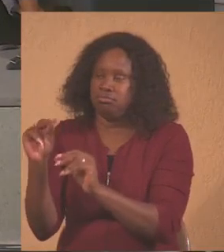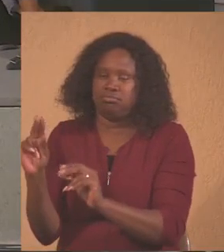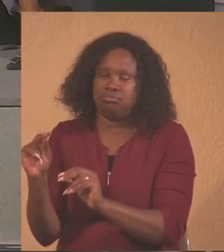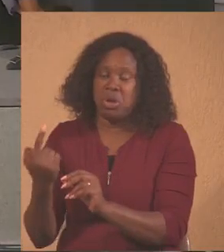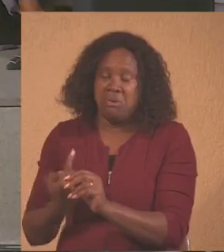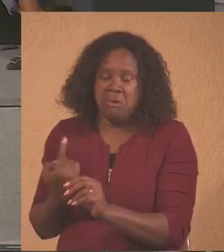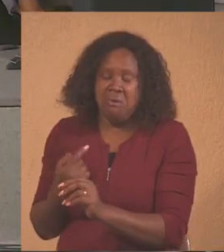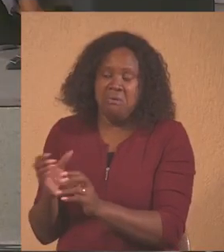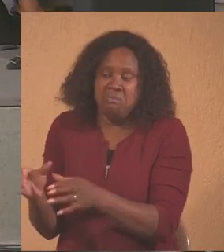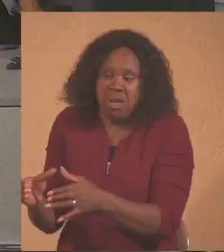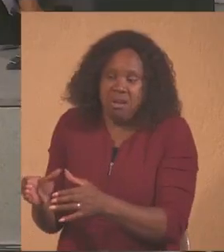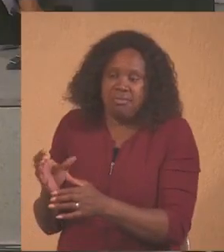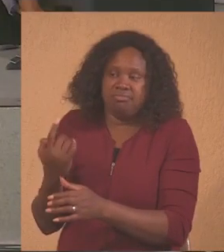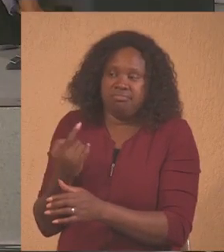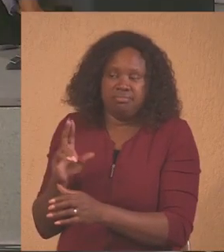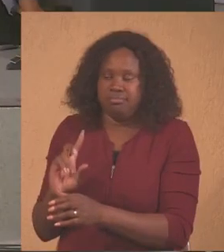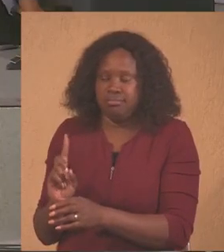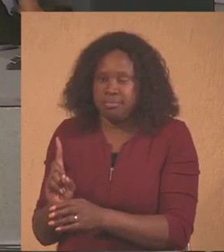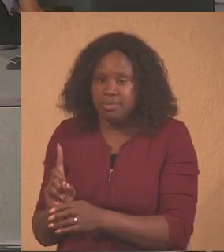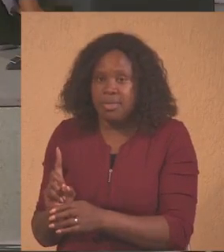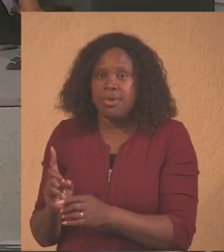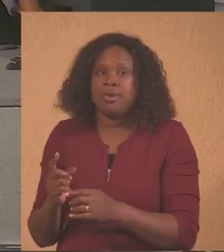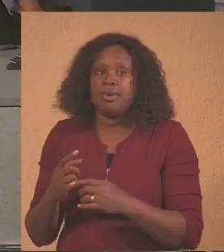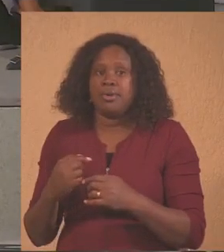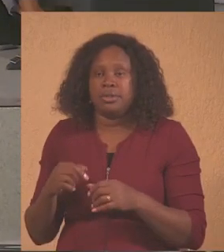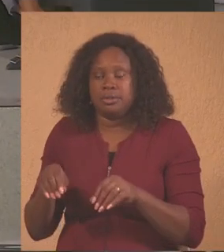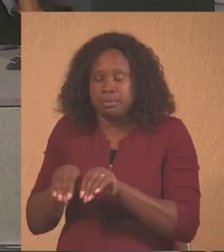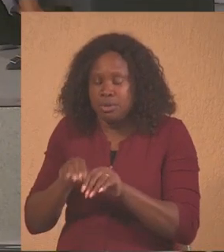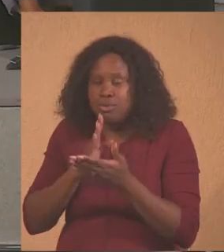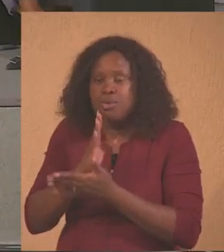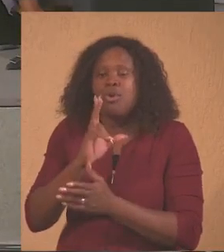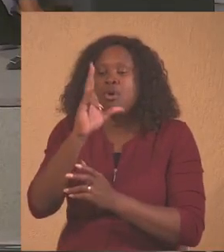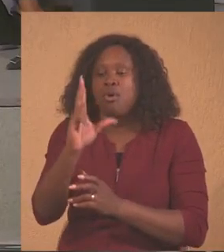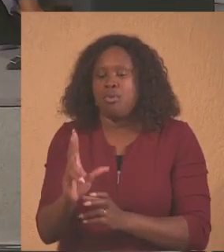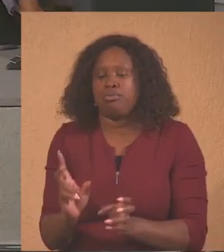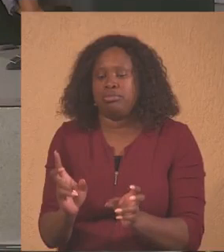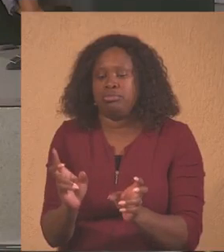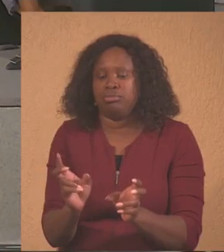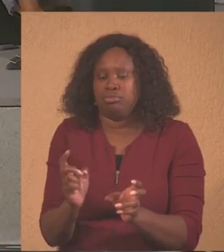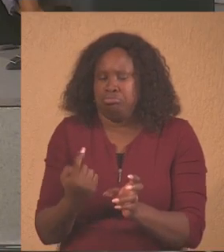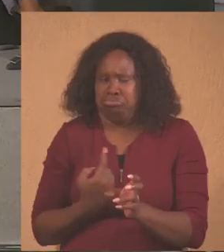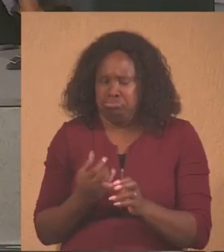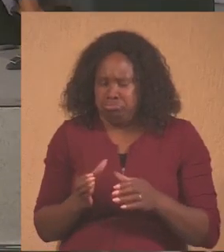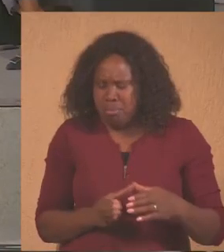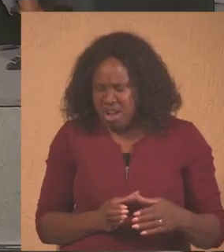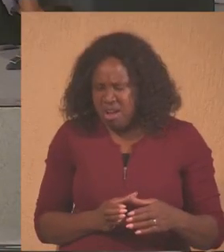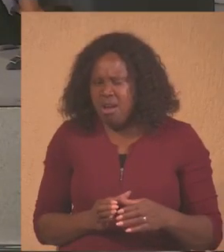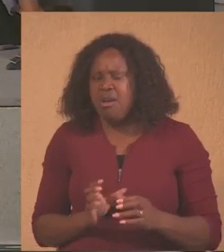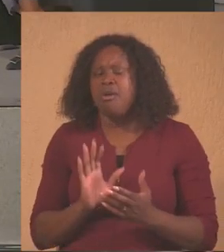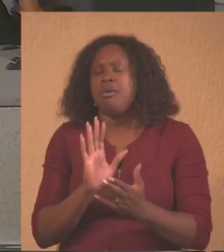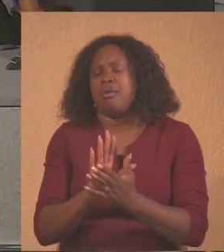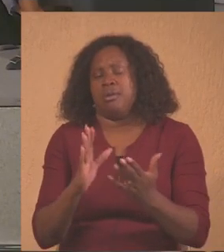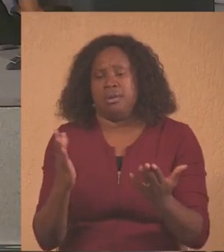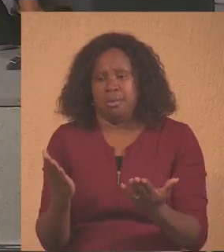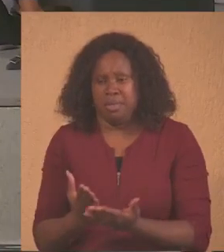Now, we will make sure that we know where that person is, under what condition is he living, because there are